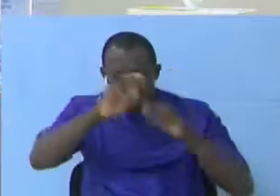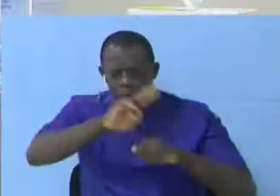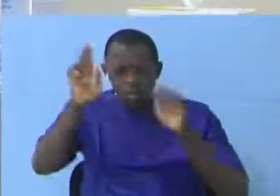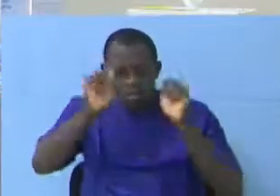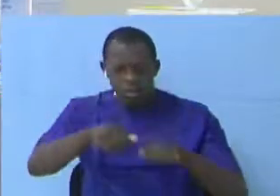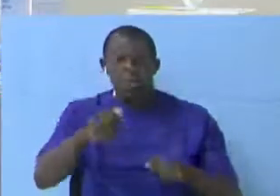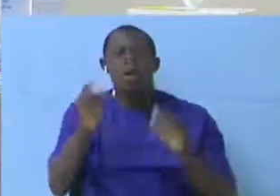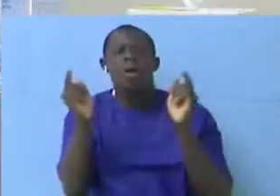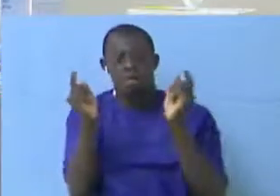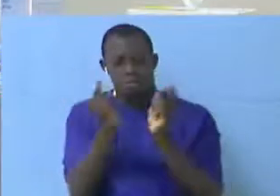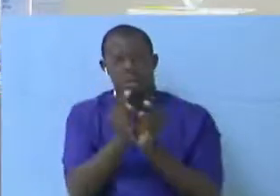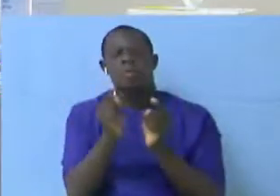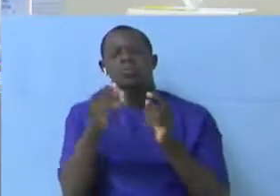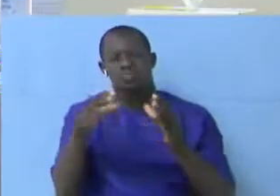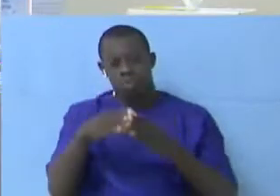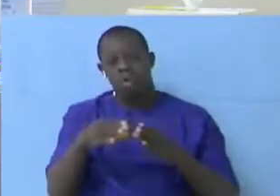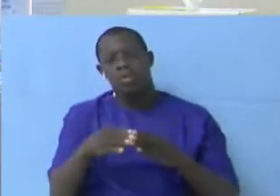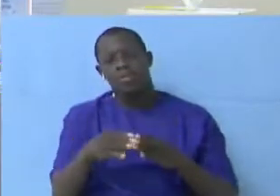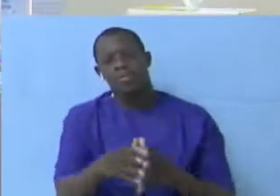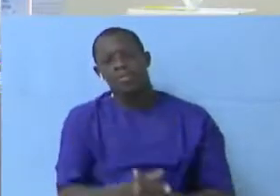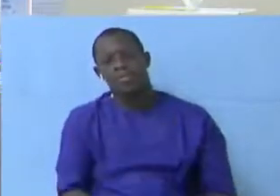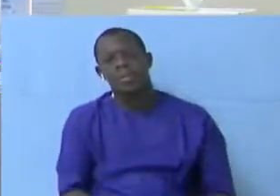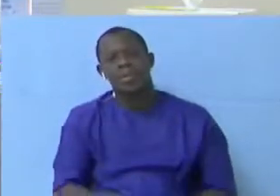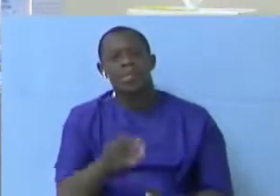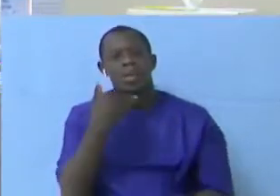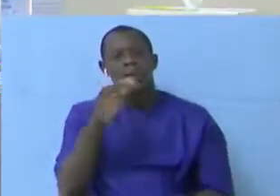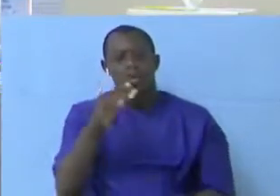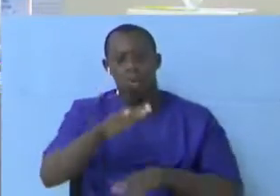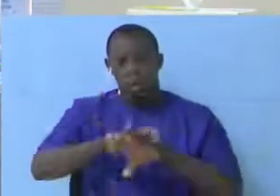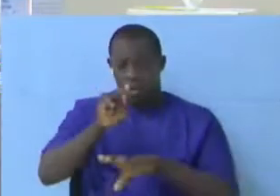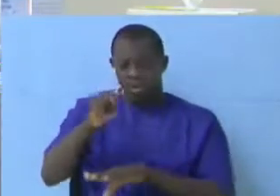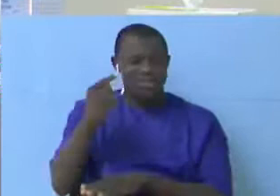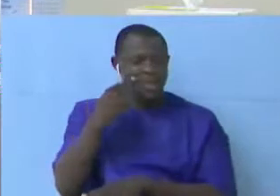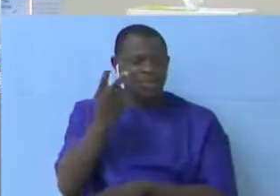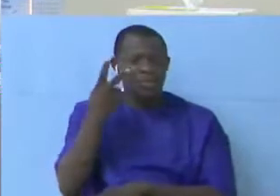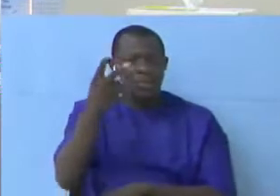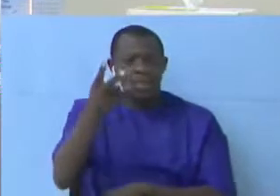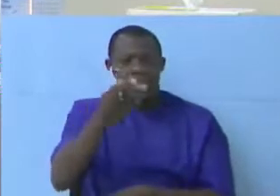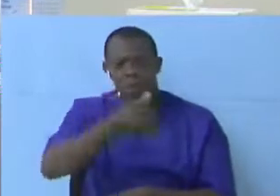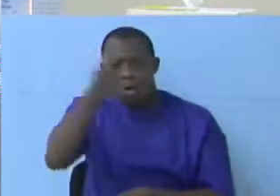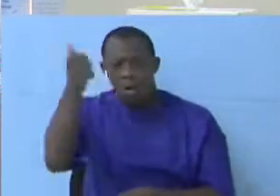this particular occasion, did you see any other soldiers?